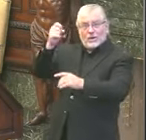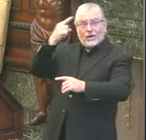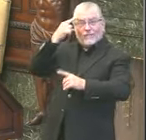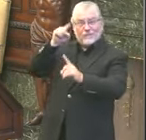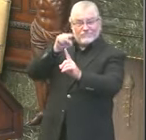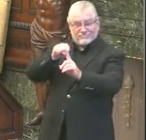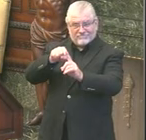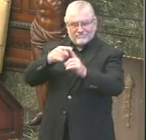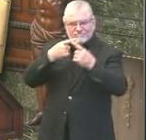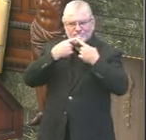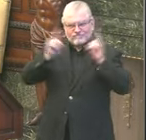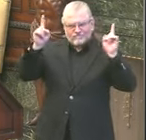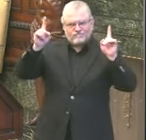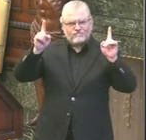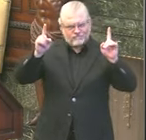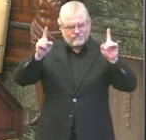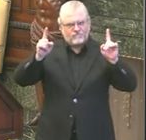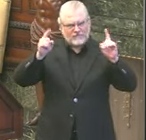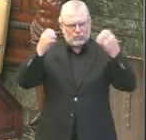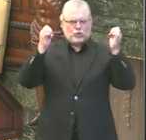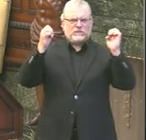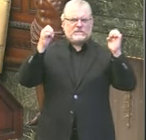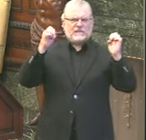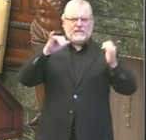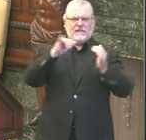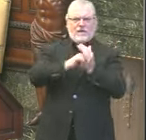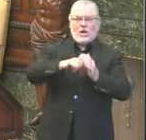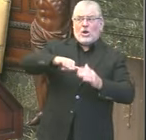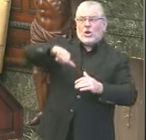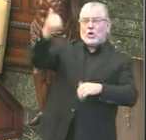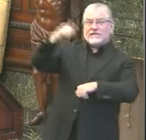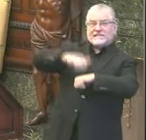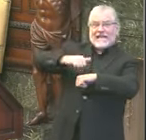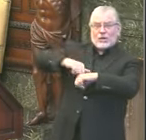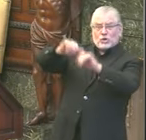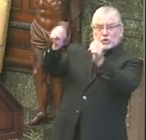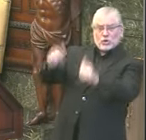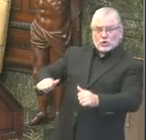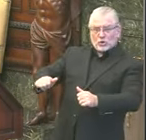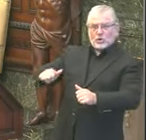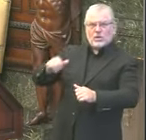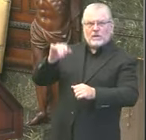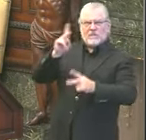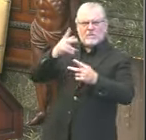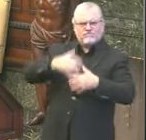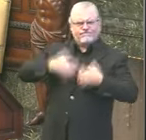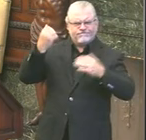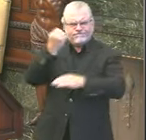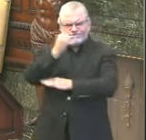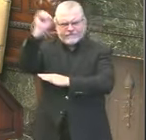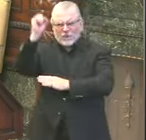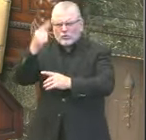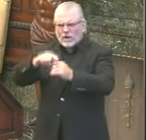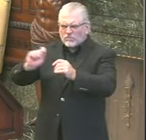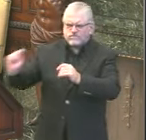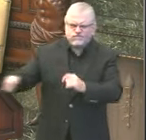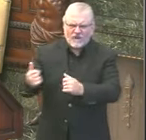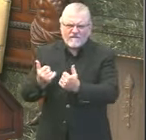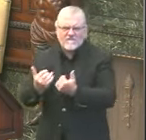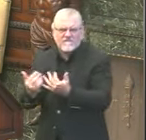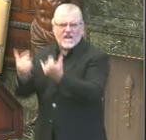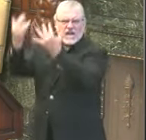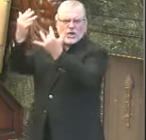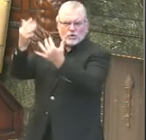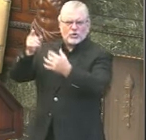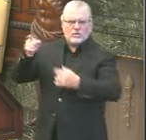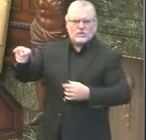focal point of a lot of protest and people trying to set it on fire. And we were concerned about the municipal services building. So we decided, in the interest of